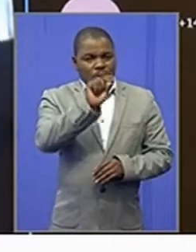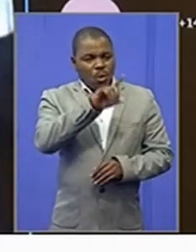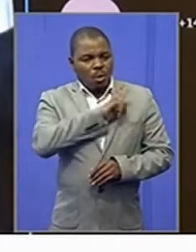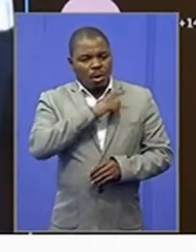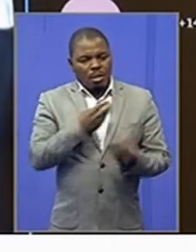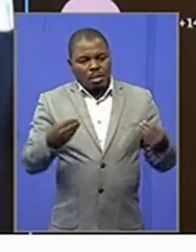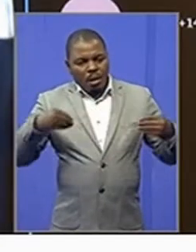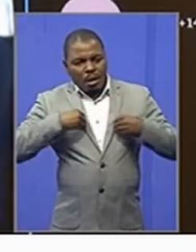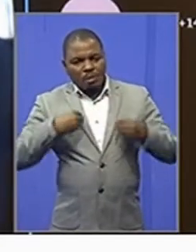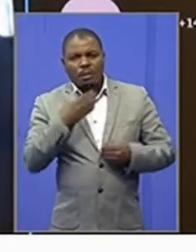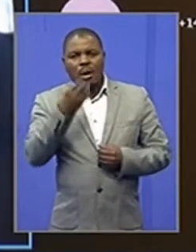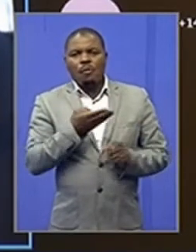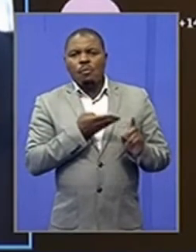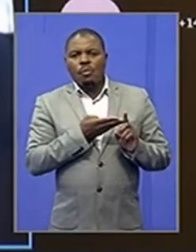only